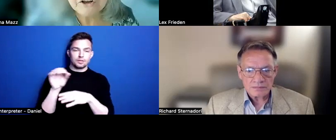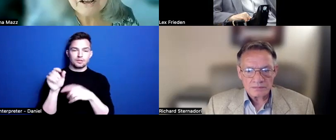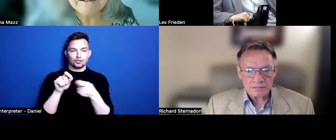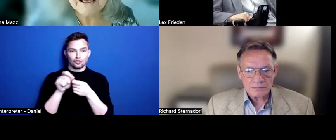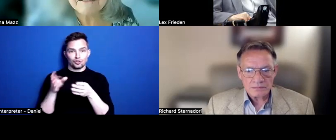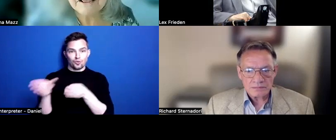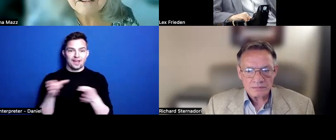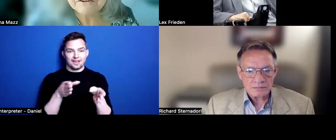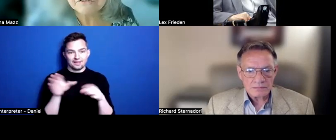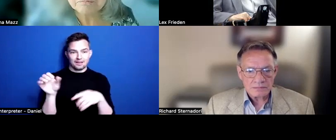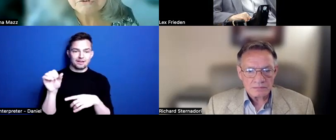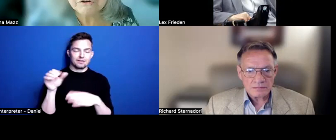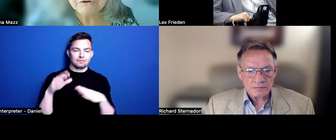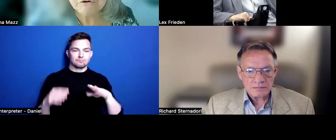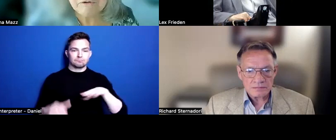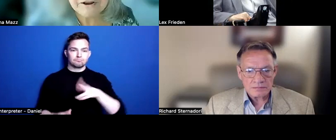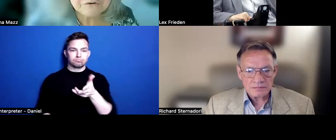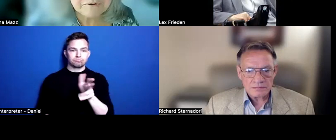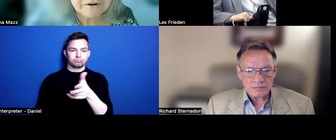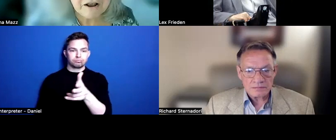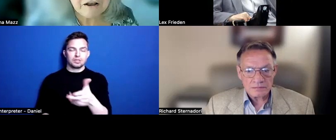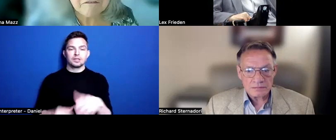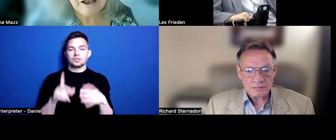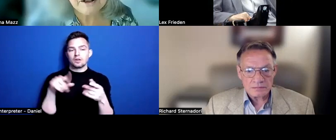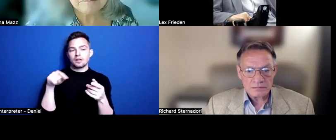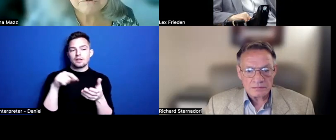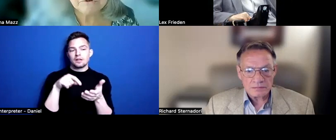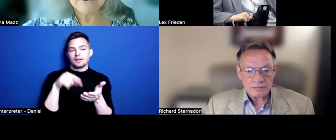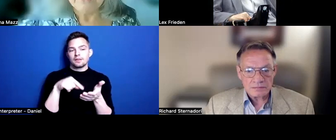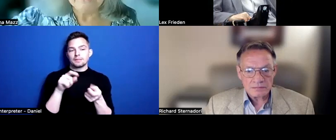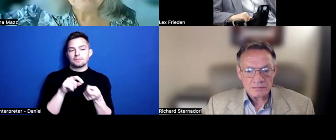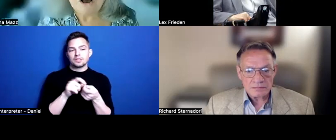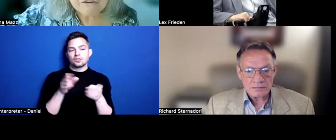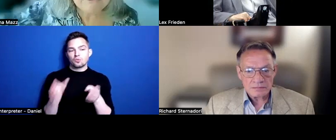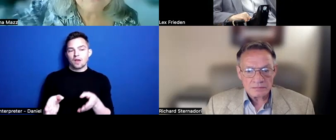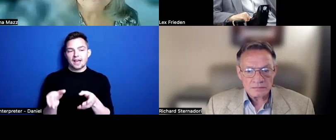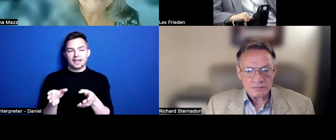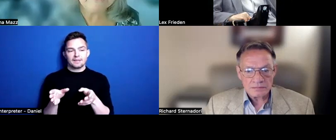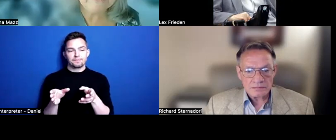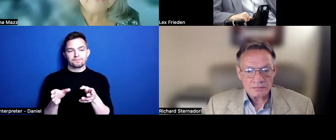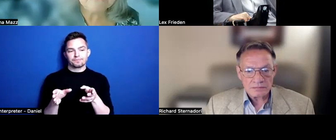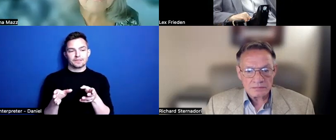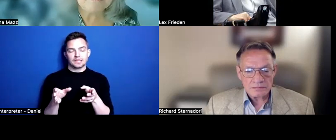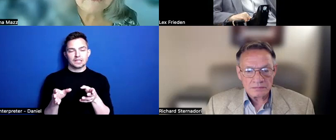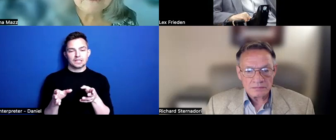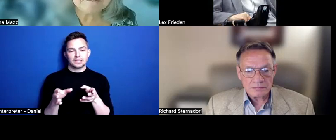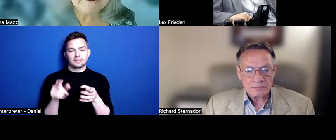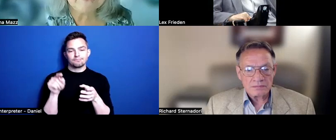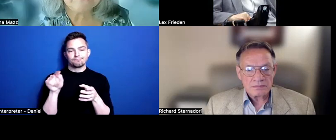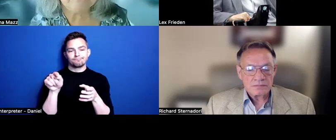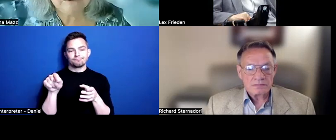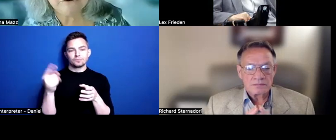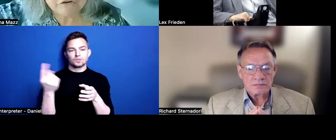really appreciate that this particular arrangement of items is causing someone